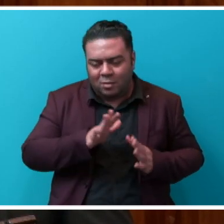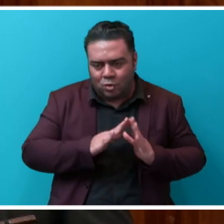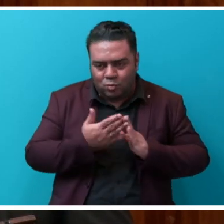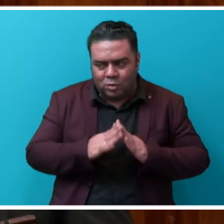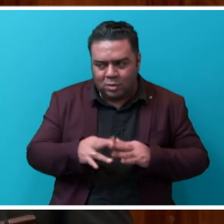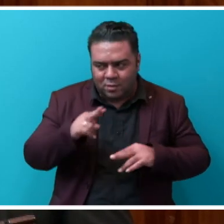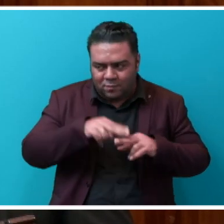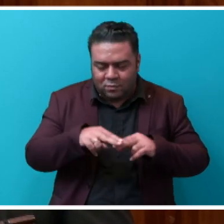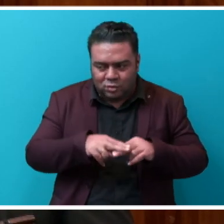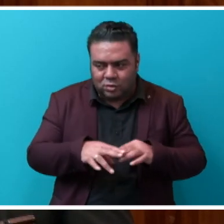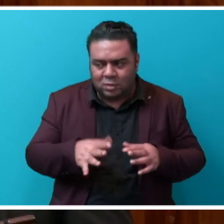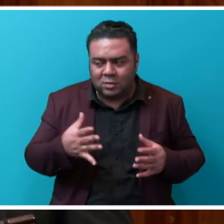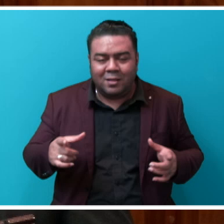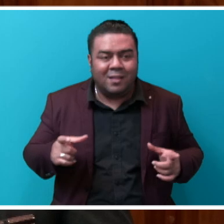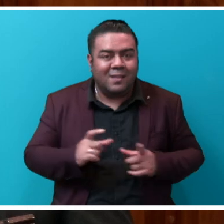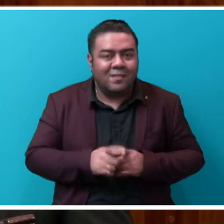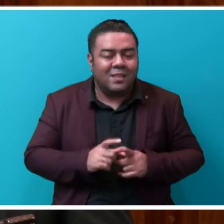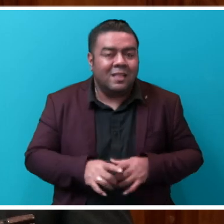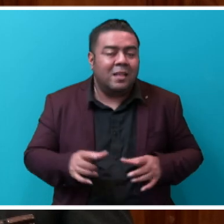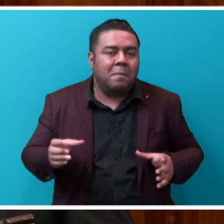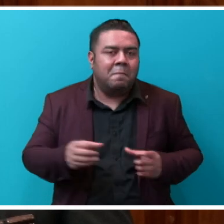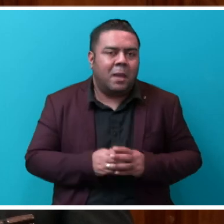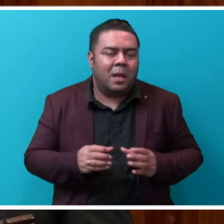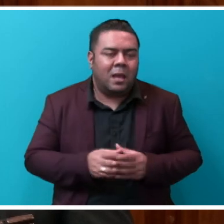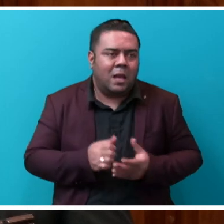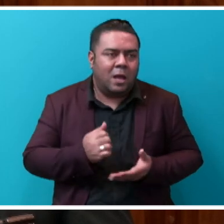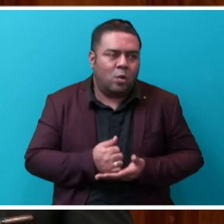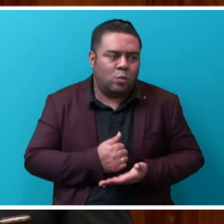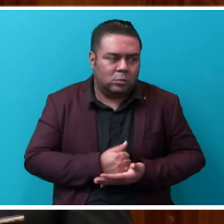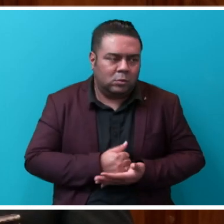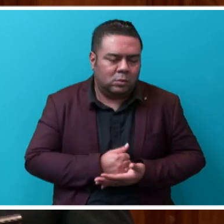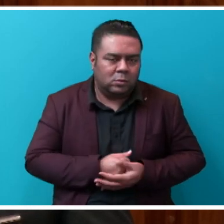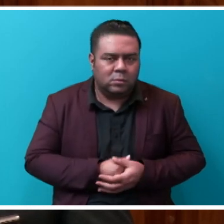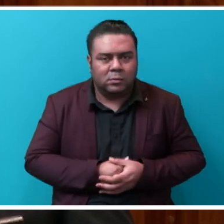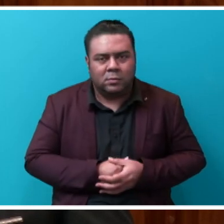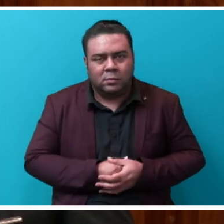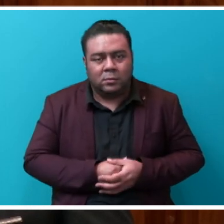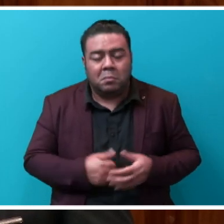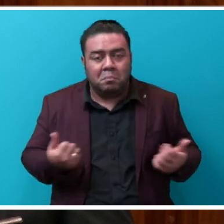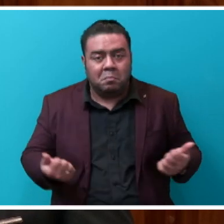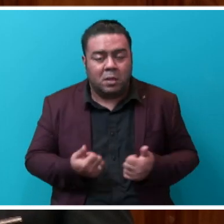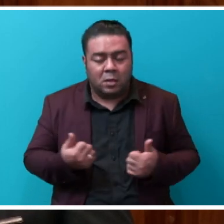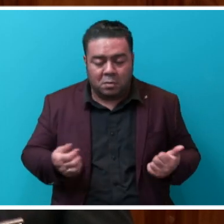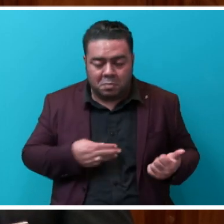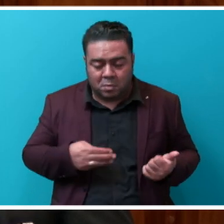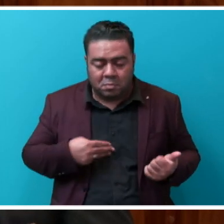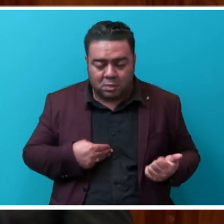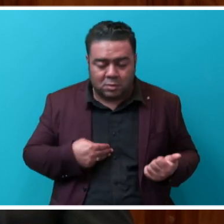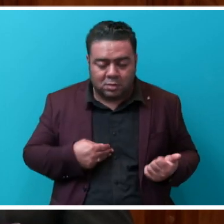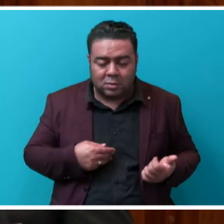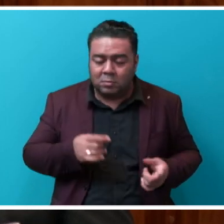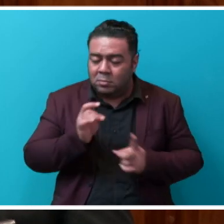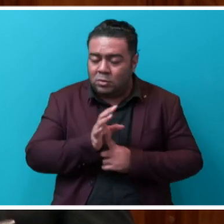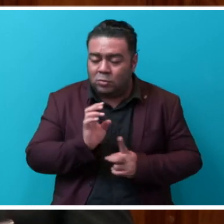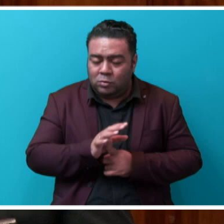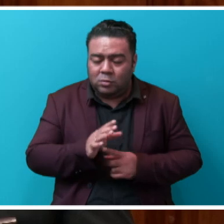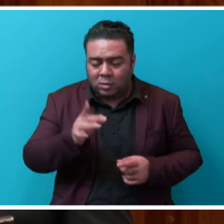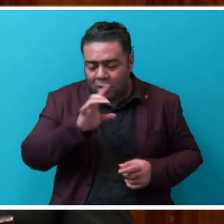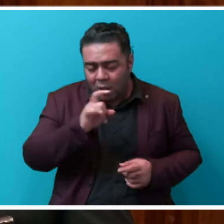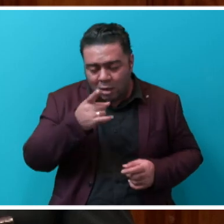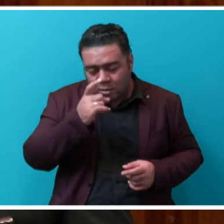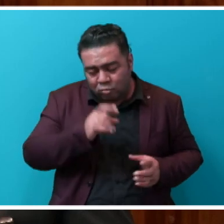is the difficulty of opening bank accounts in Fiji remotely. Many diaspora members, particularly those unable to travel